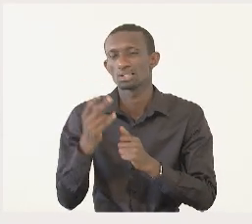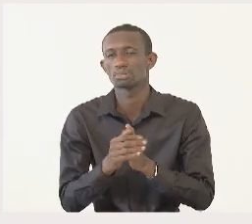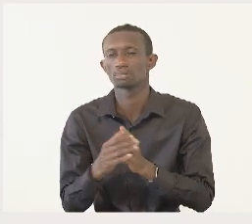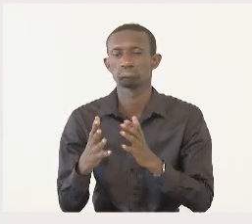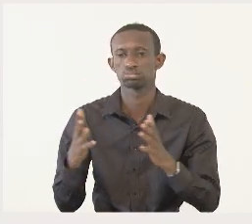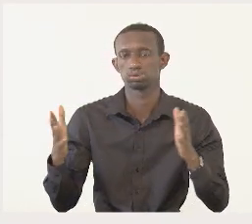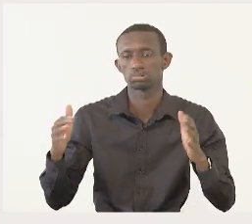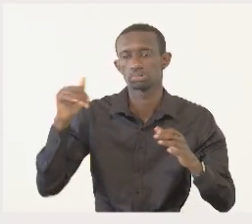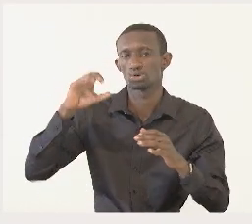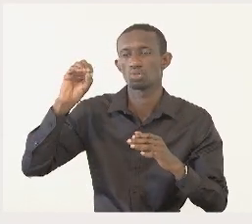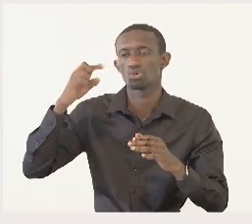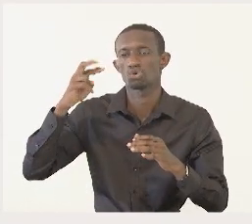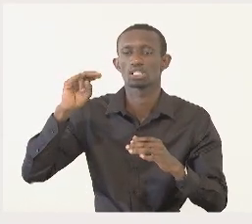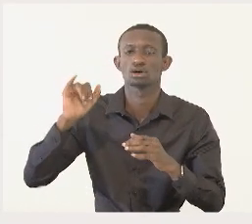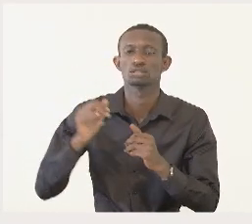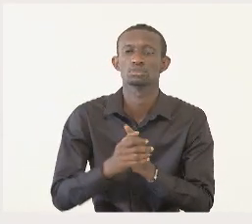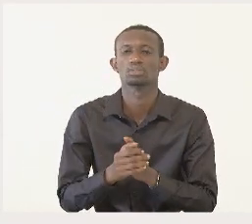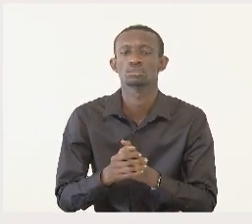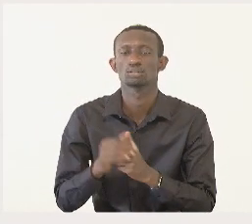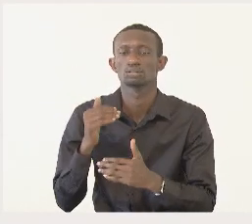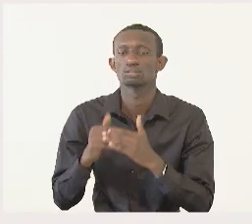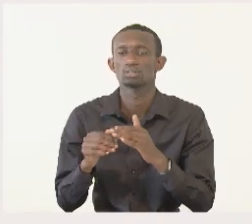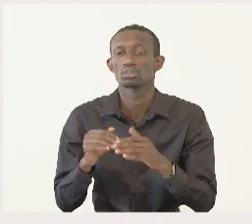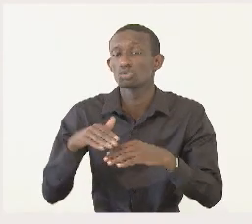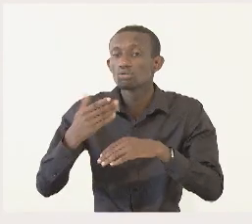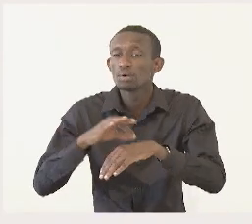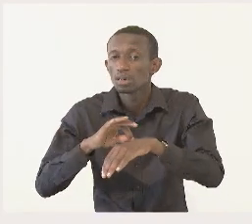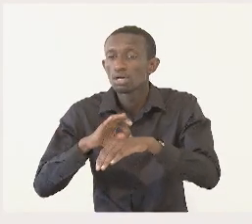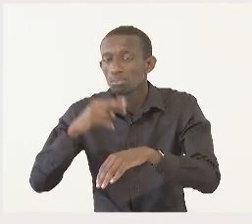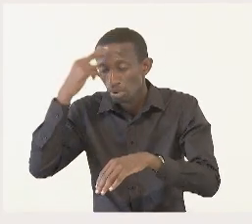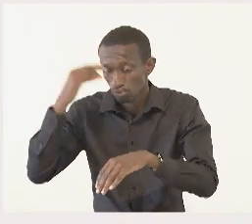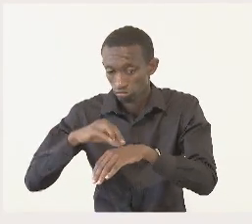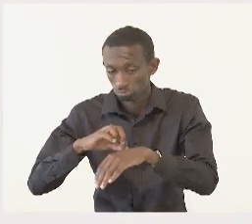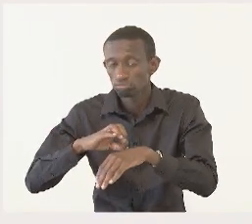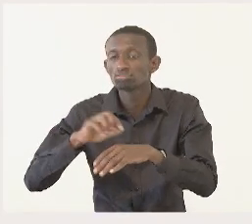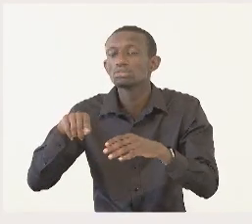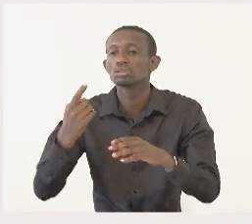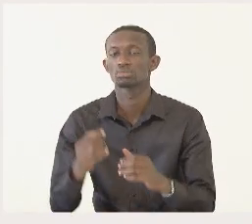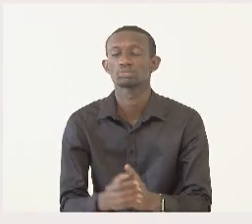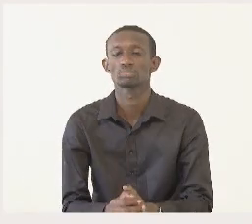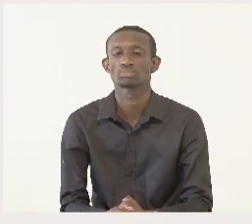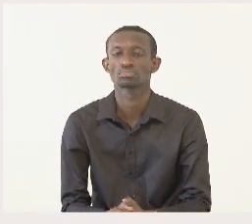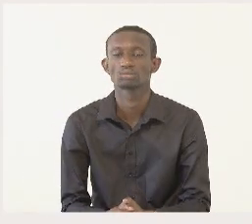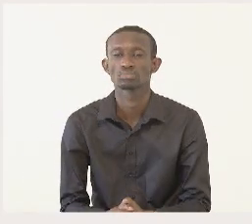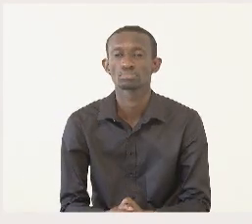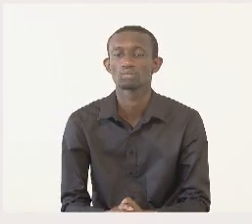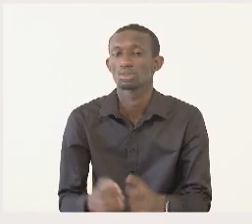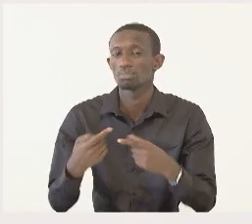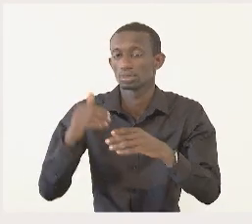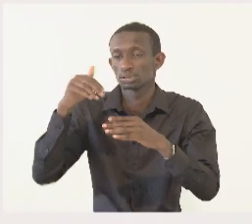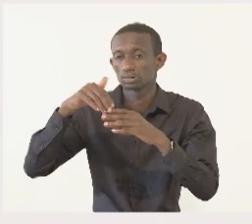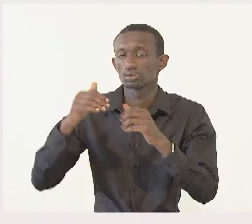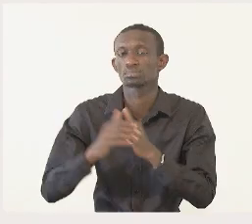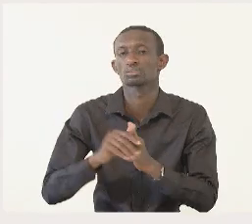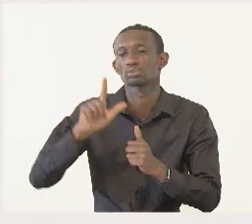in the body after the skin, because the skin is supposed to be the first. But internally, the river is